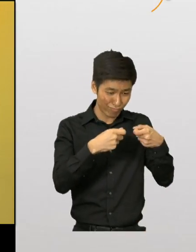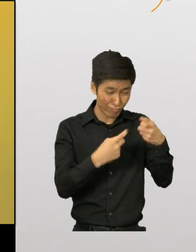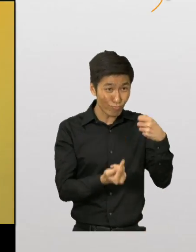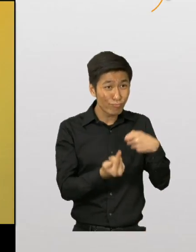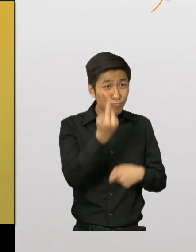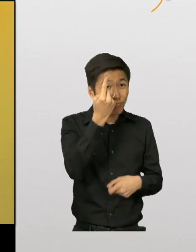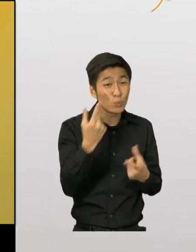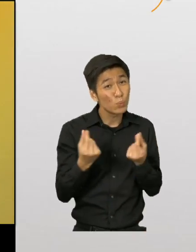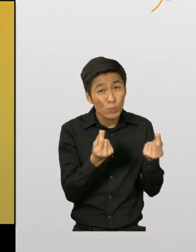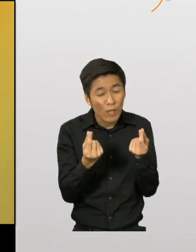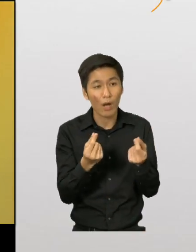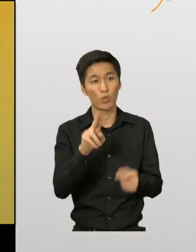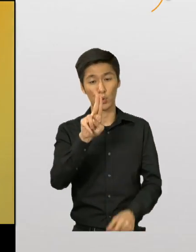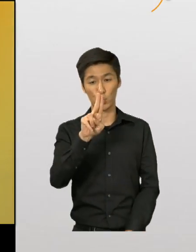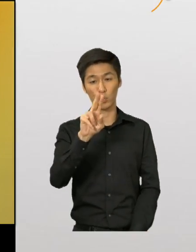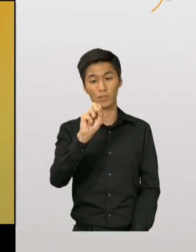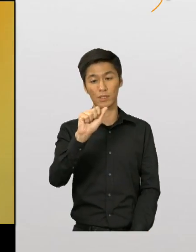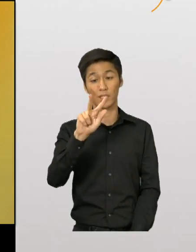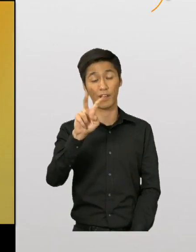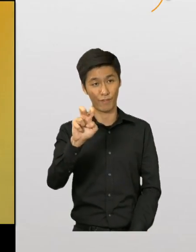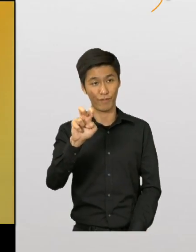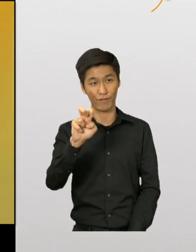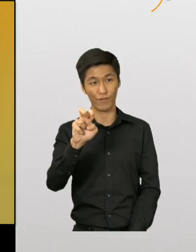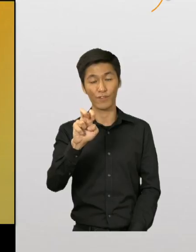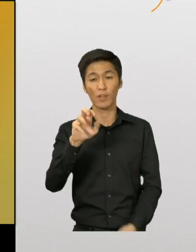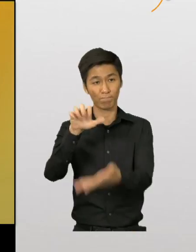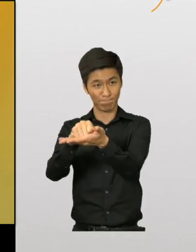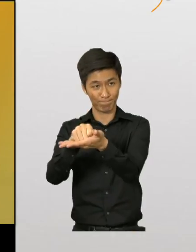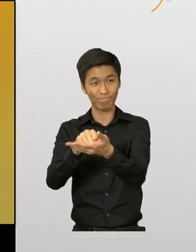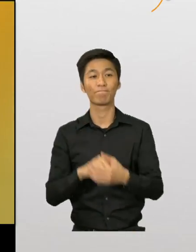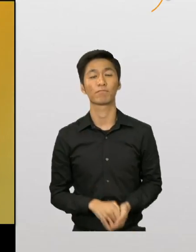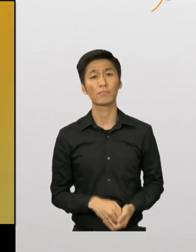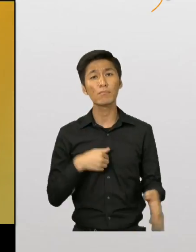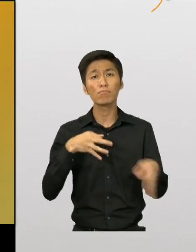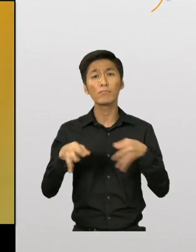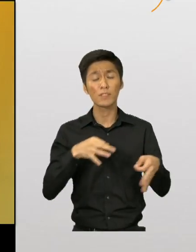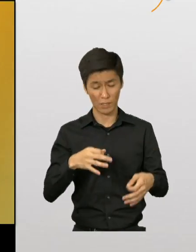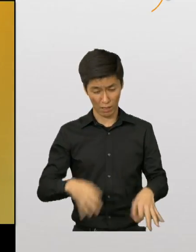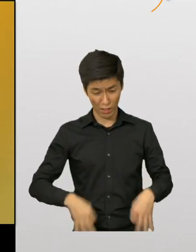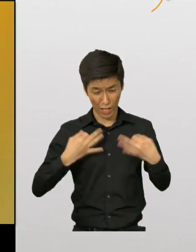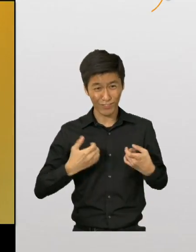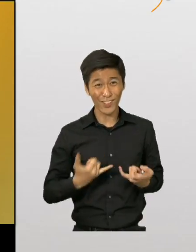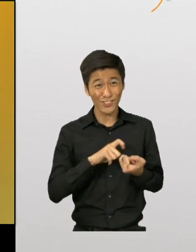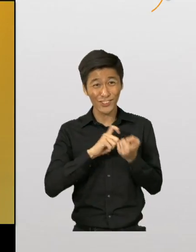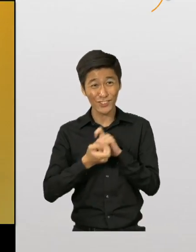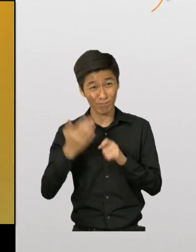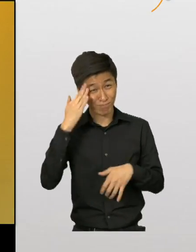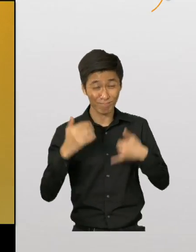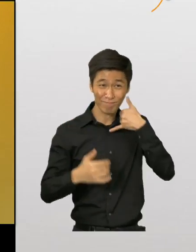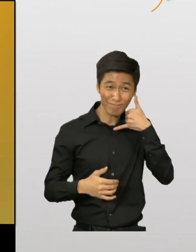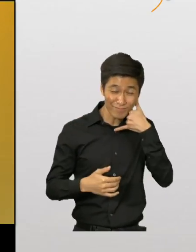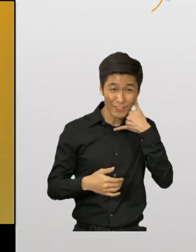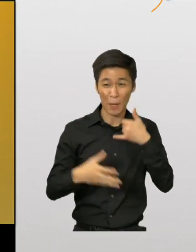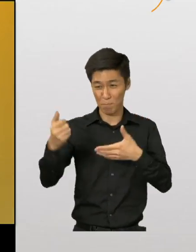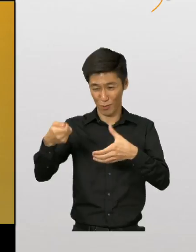YouSave rebates. I described our changing lifestyles, how handphones, infant formula, and eating out, among